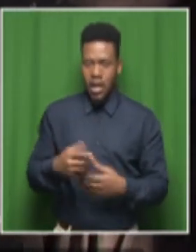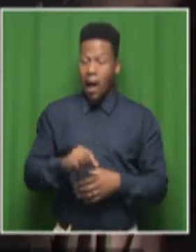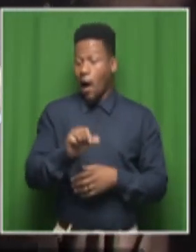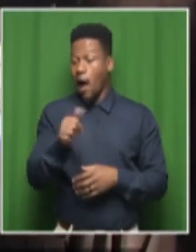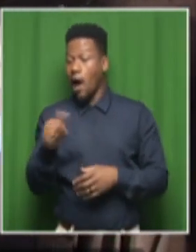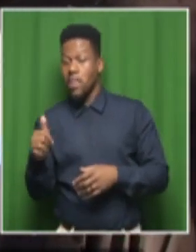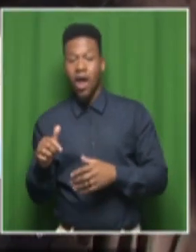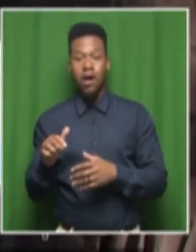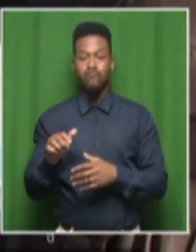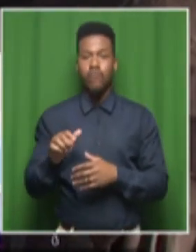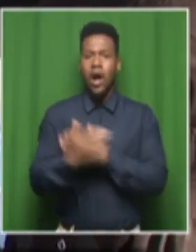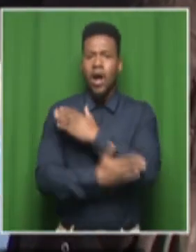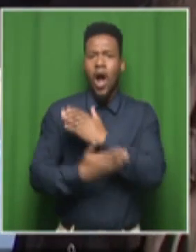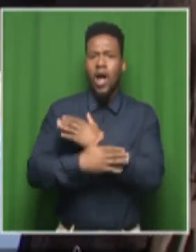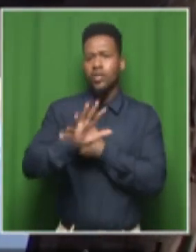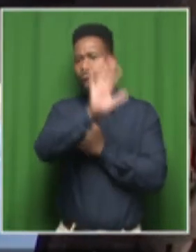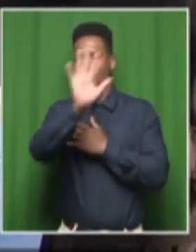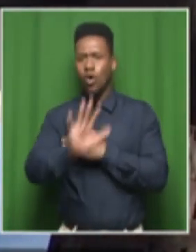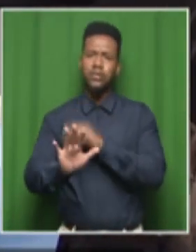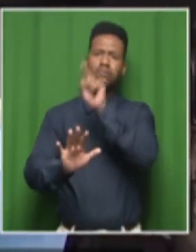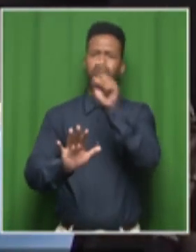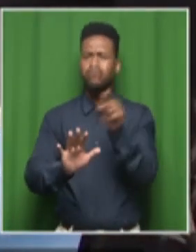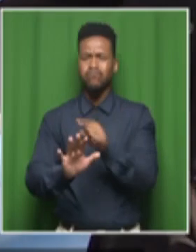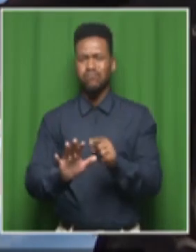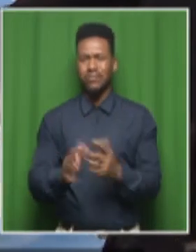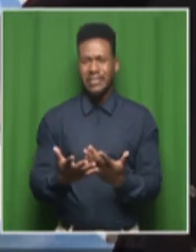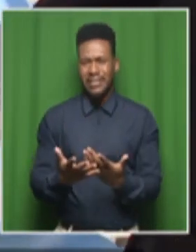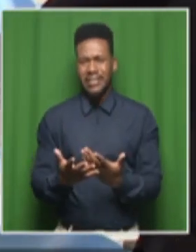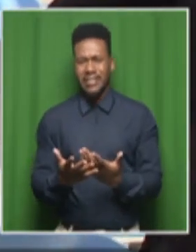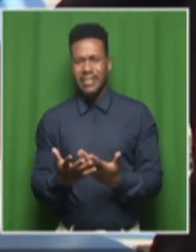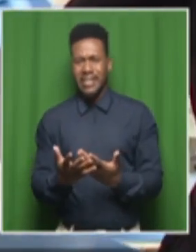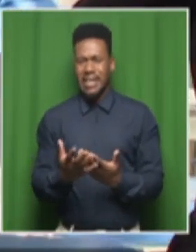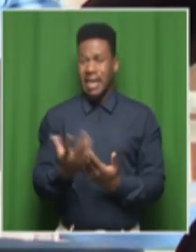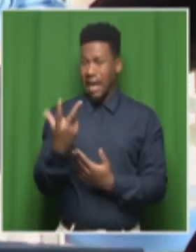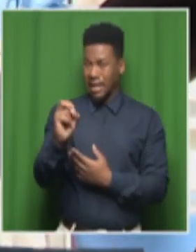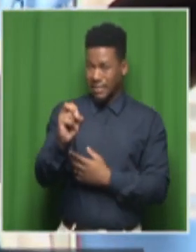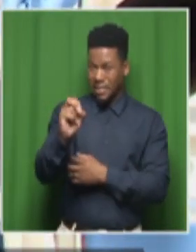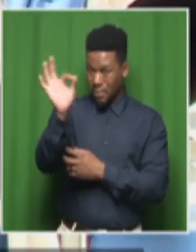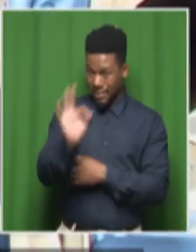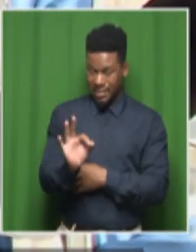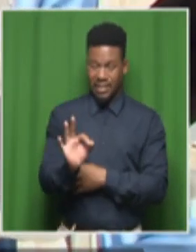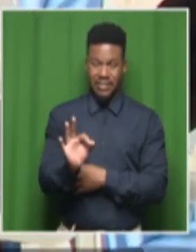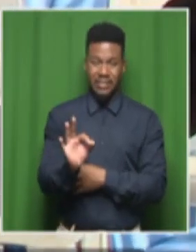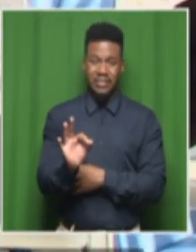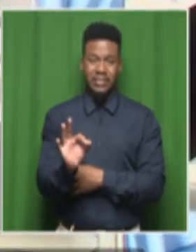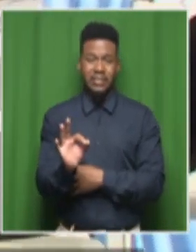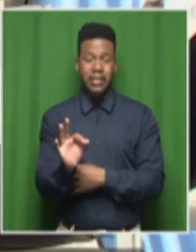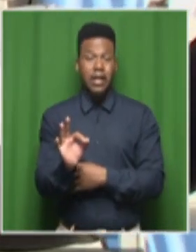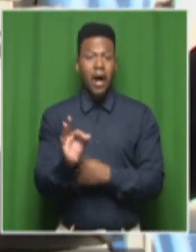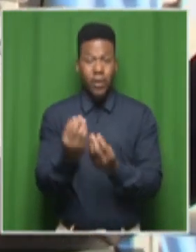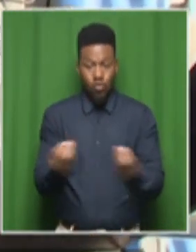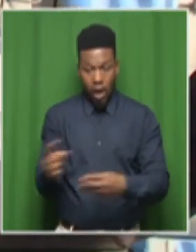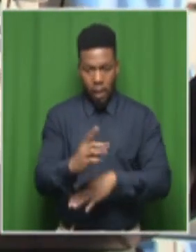and other low and middle income countries, 80% of the world's children with cancer reside in low and middle income